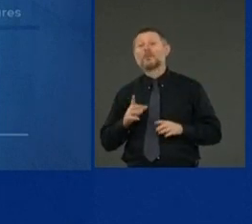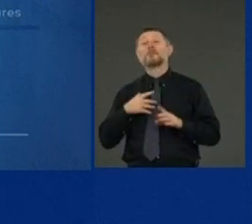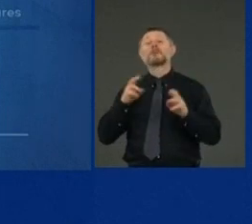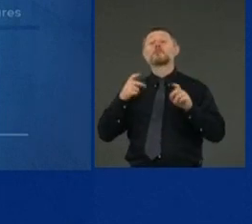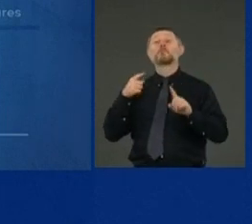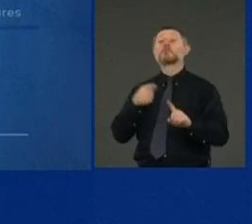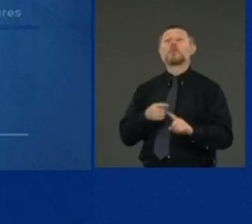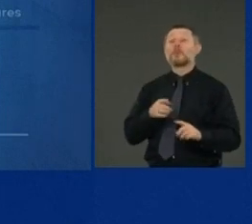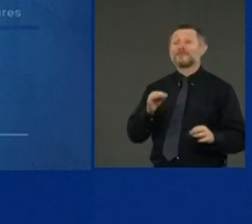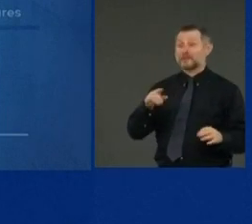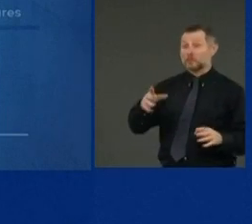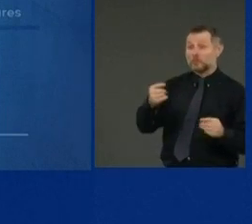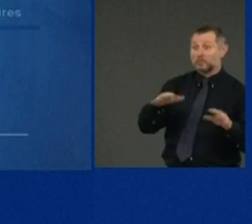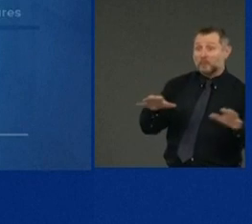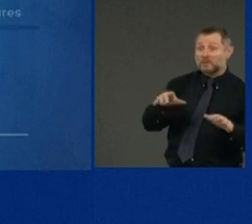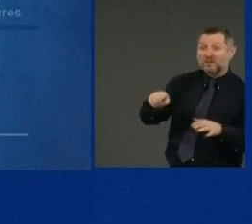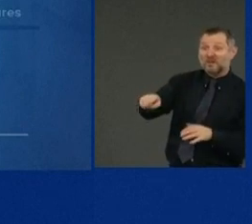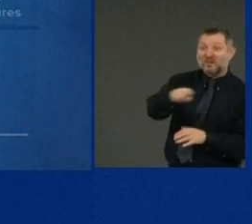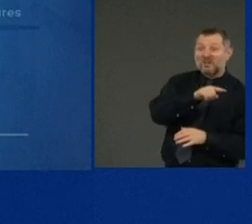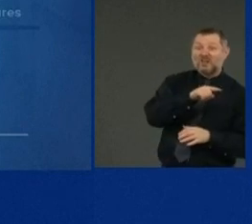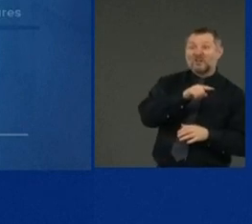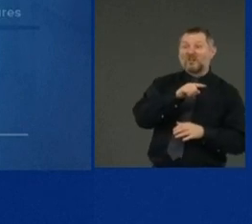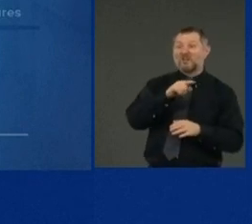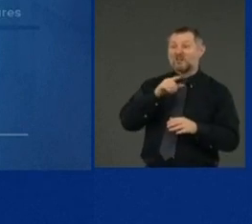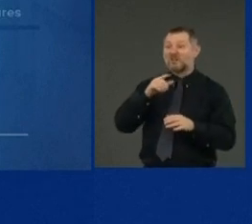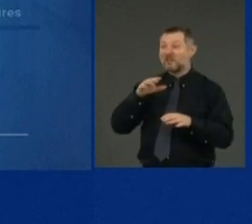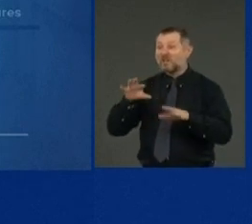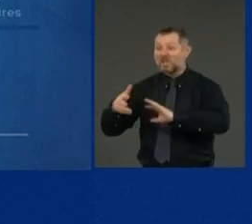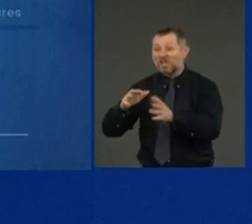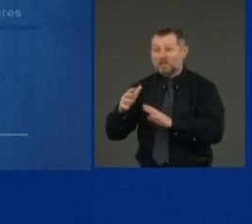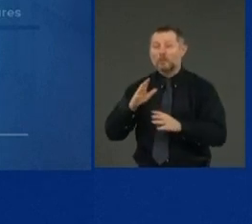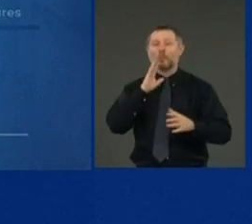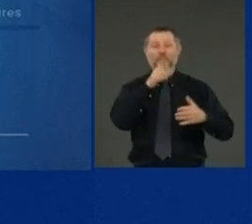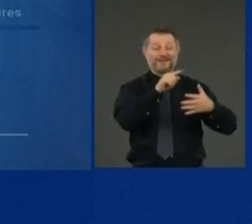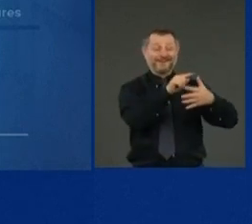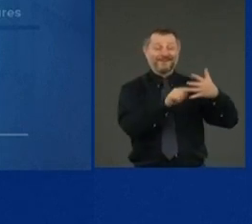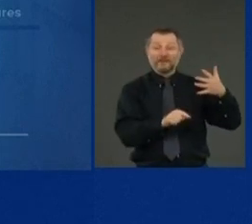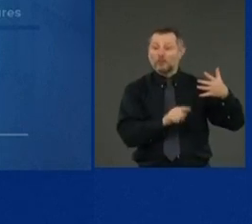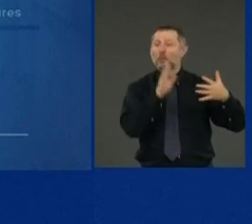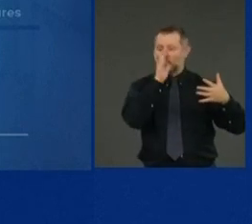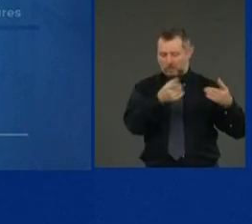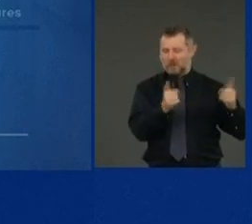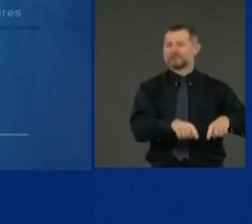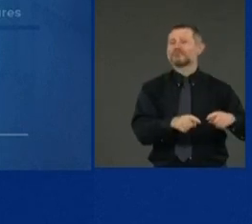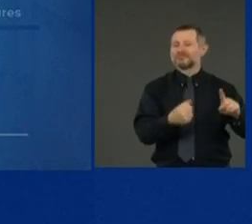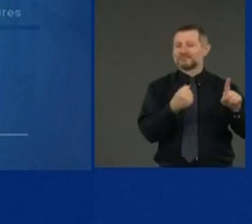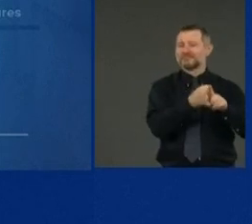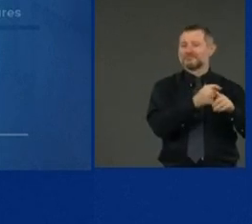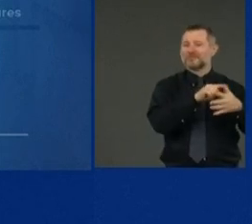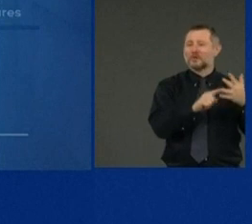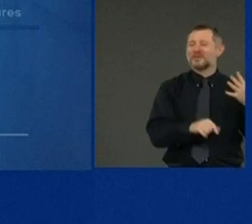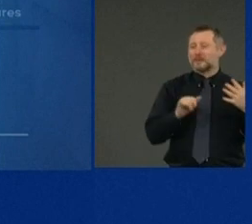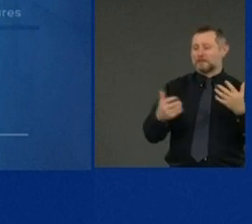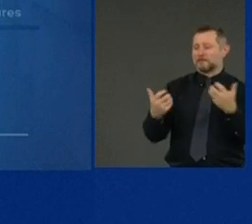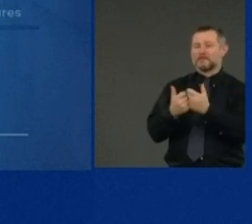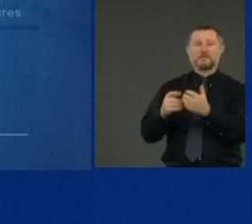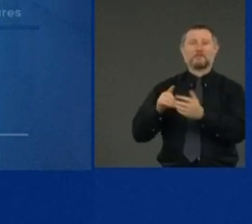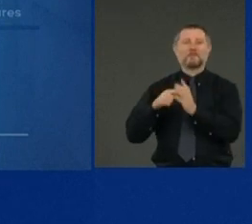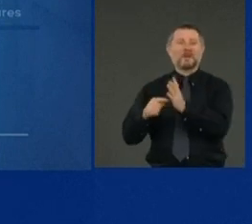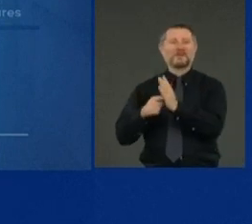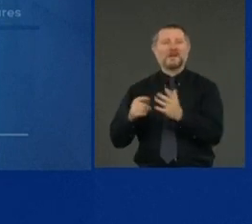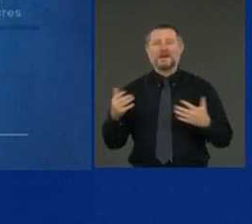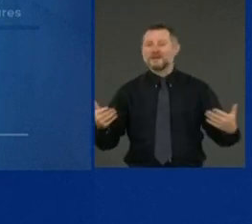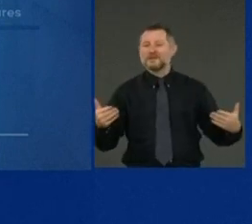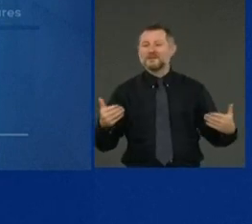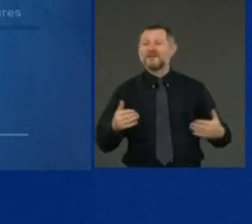happen. That's what the models did. If you tell me you are losing 1 pound